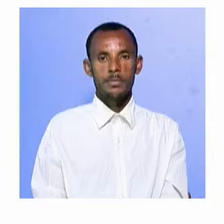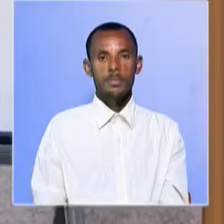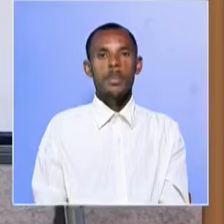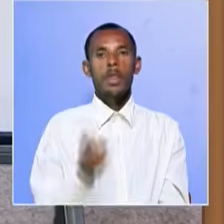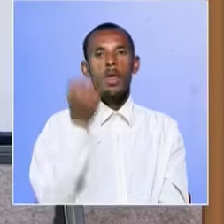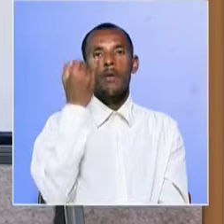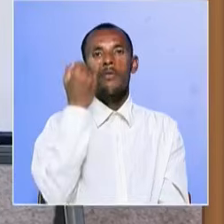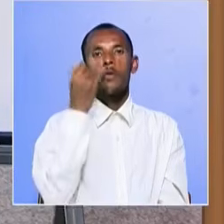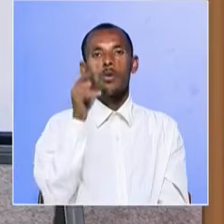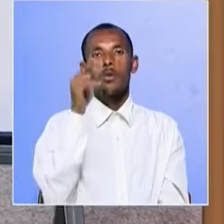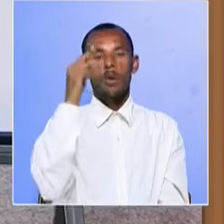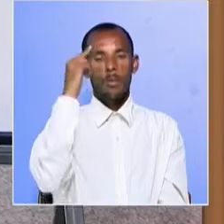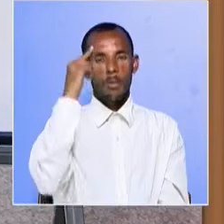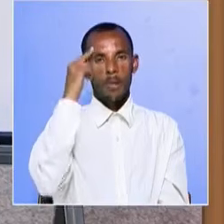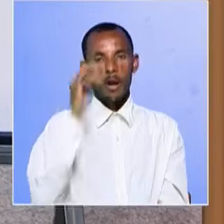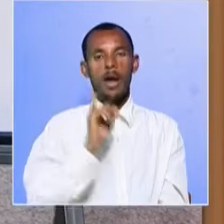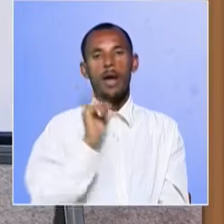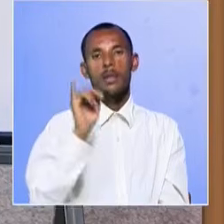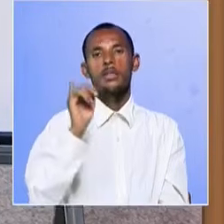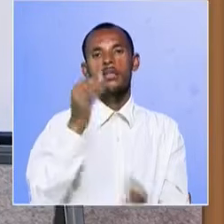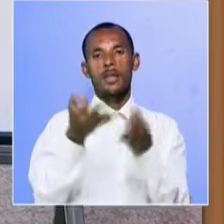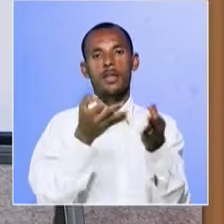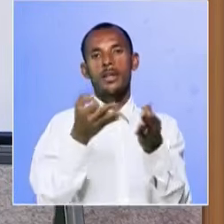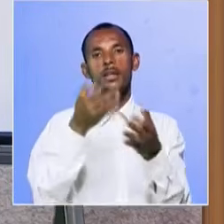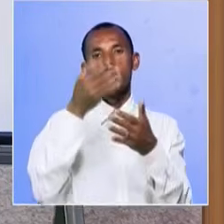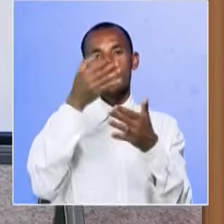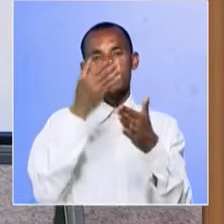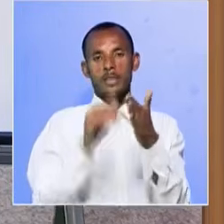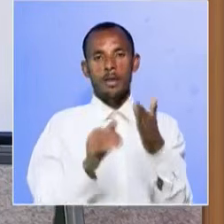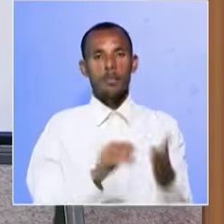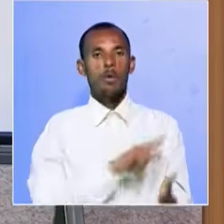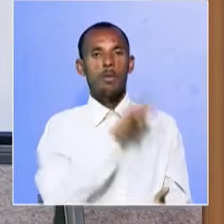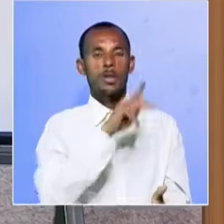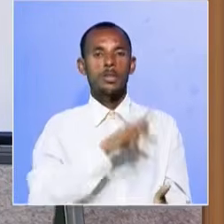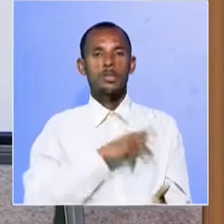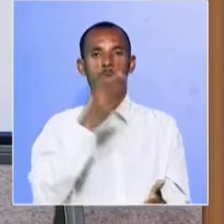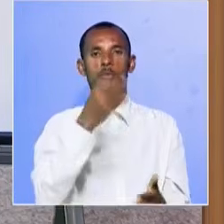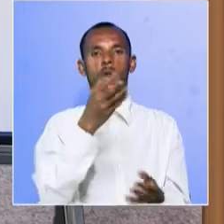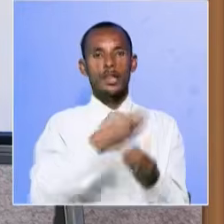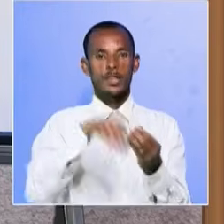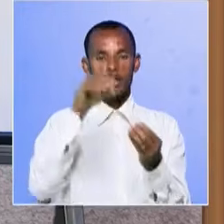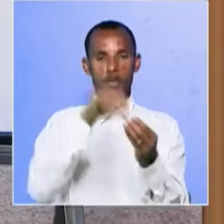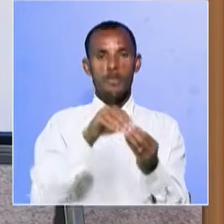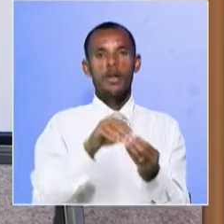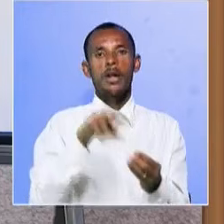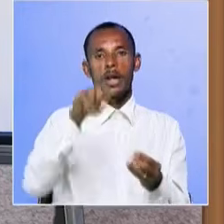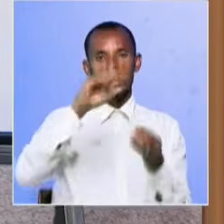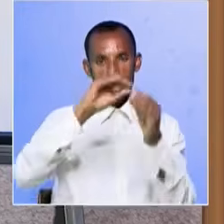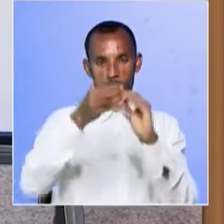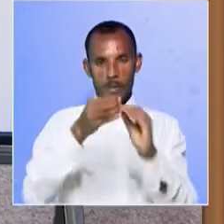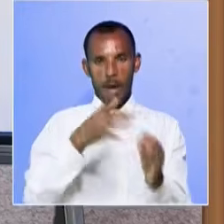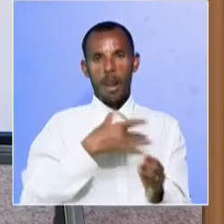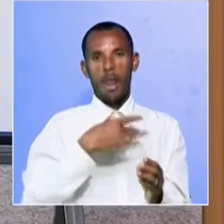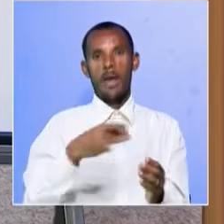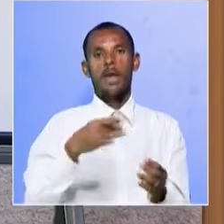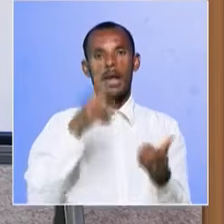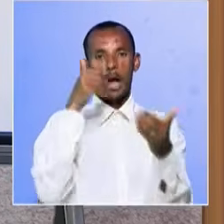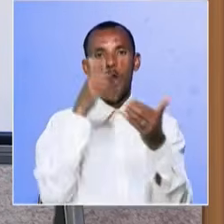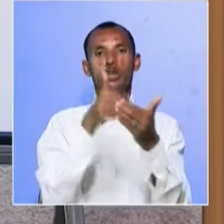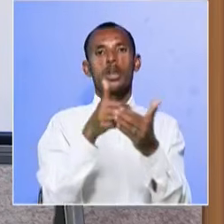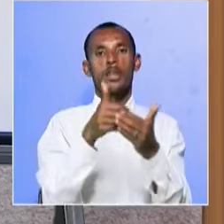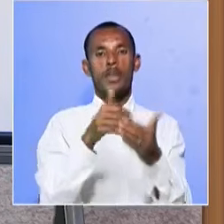If you remember, I stated some properties of addition of rational numbers like